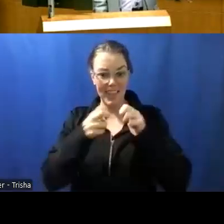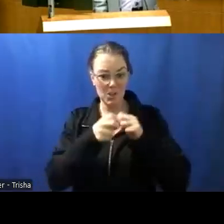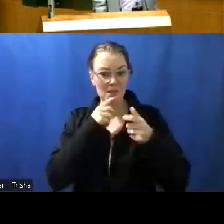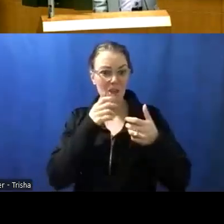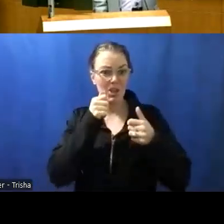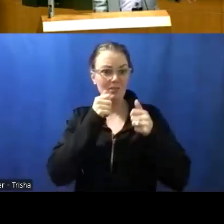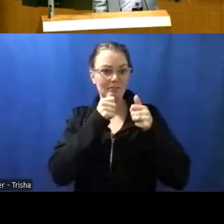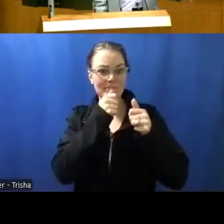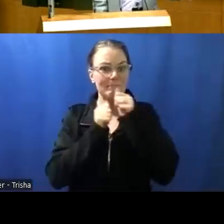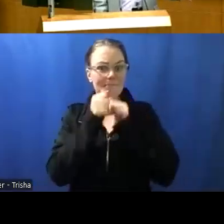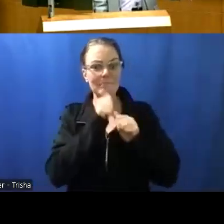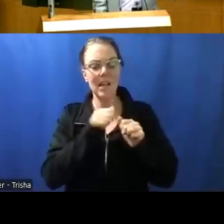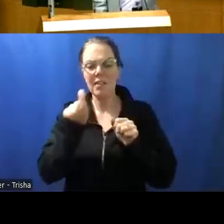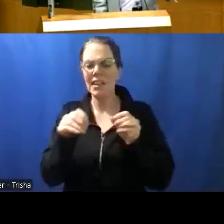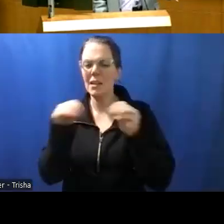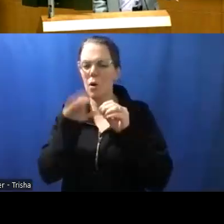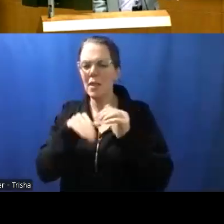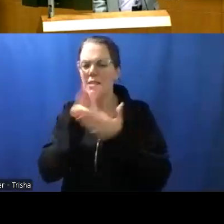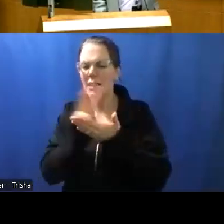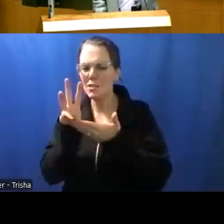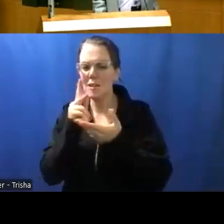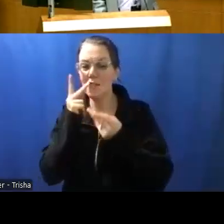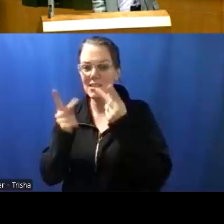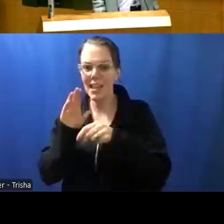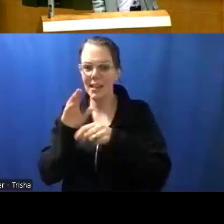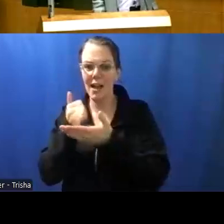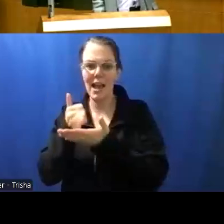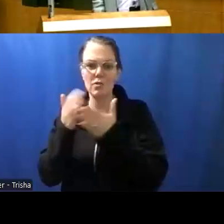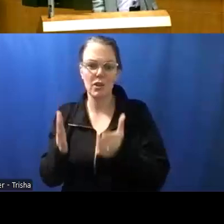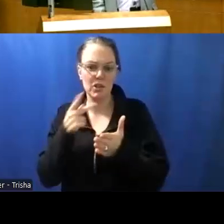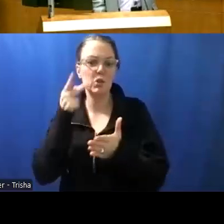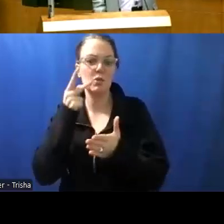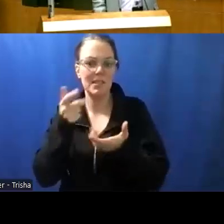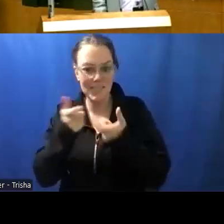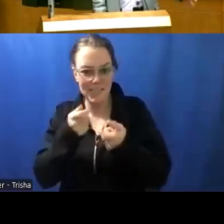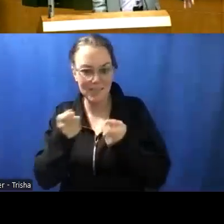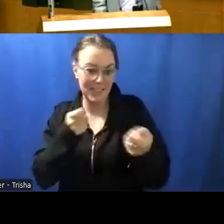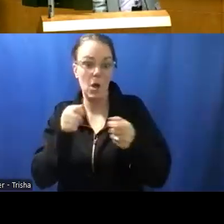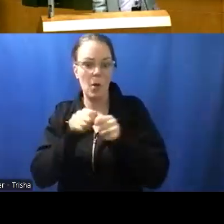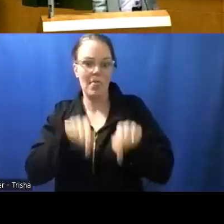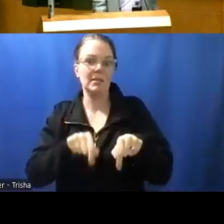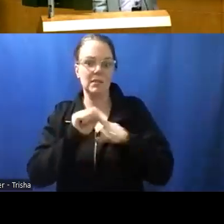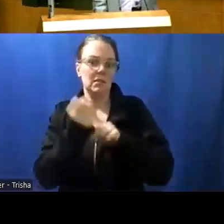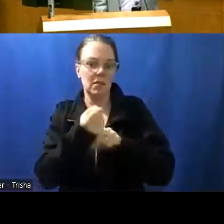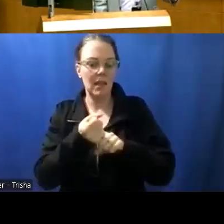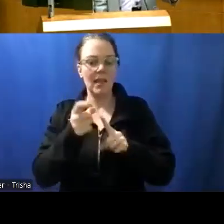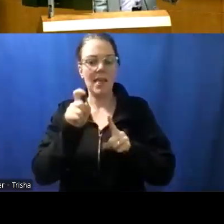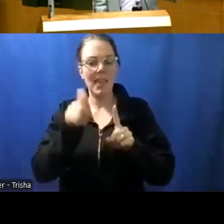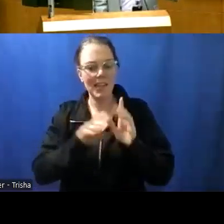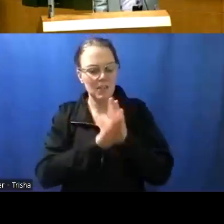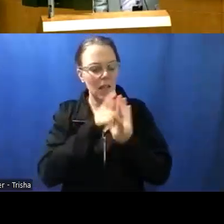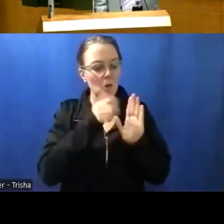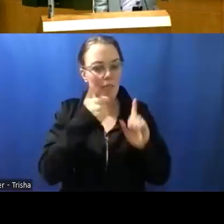more than 6 weeks of seeing a counselor to deal with some concrete tasks. They need to work on who they are